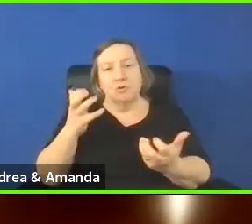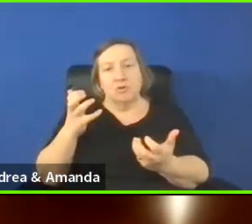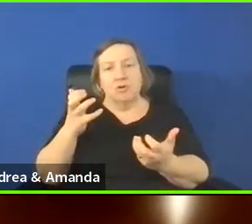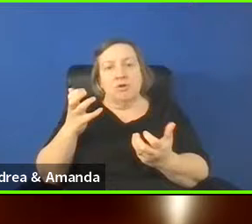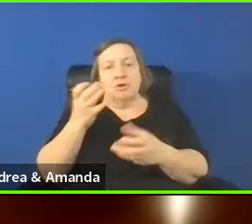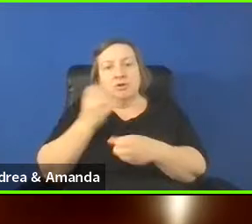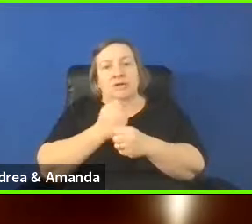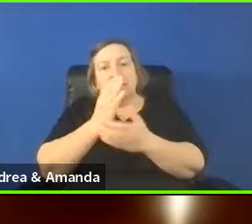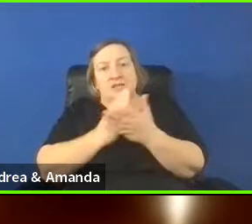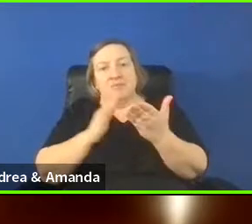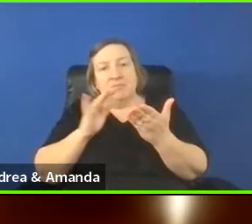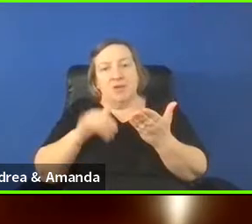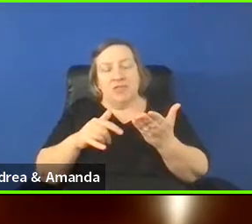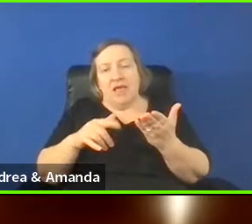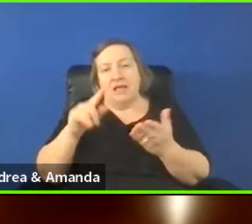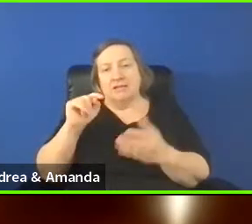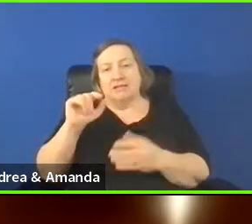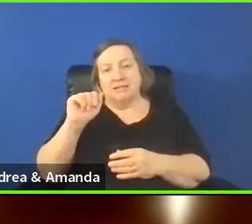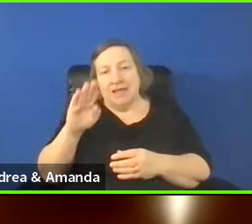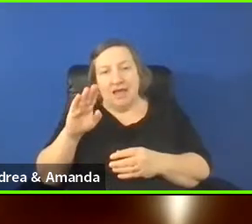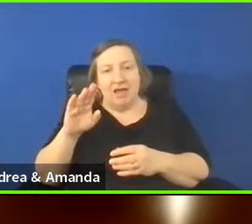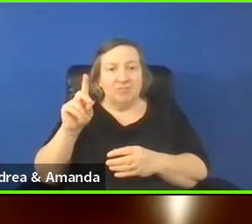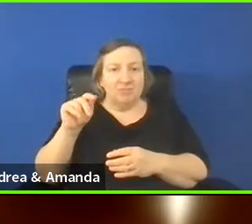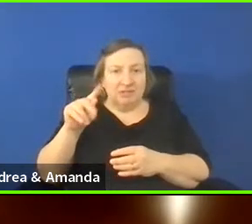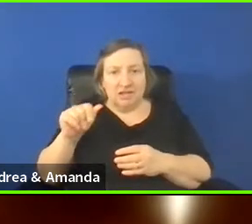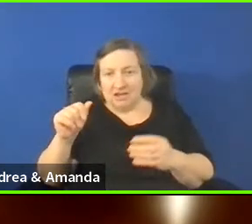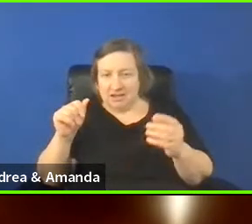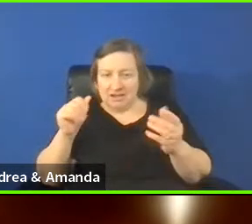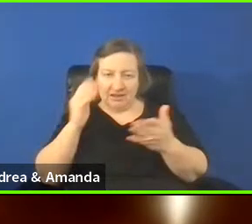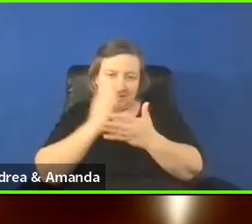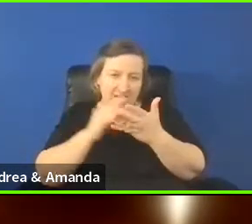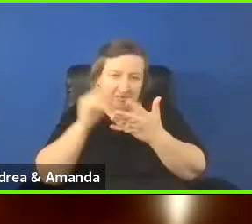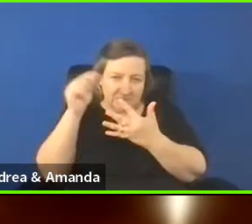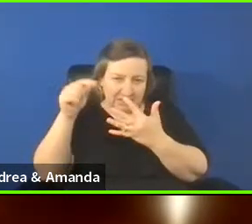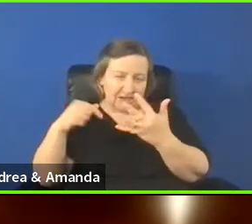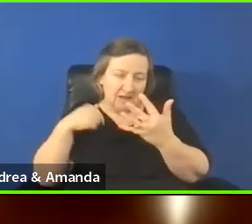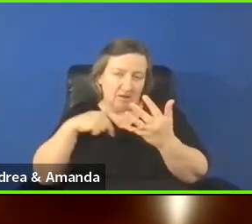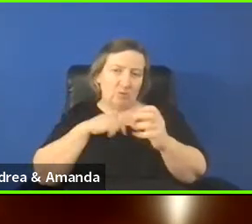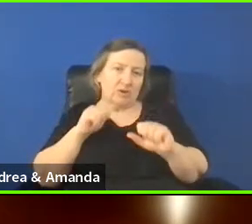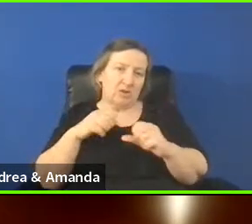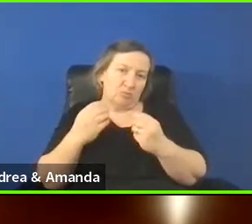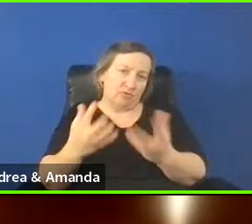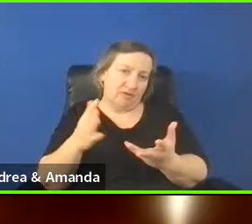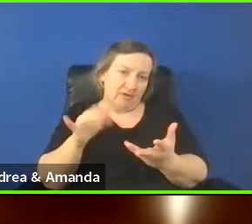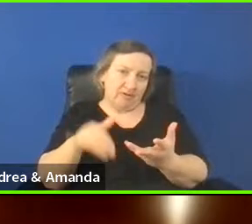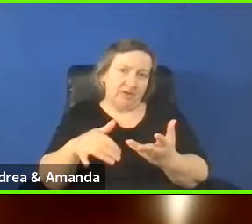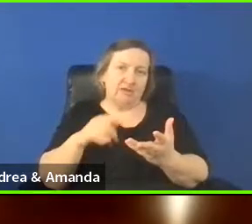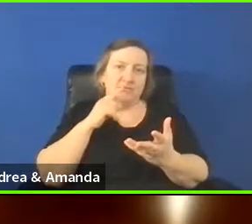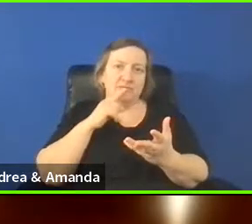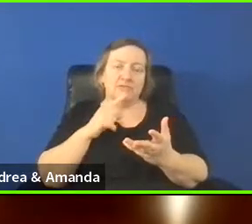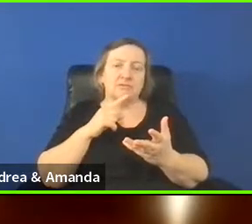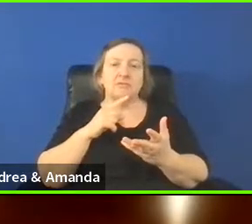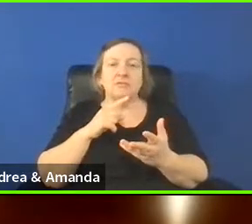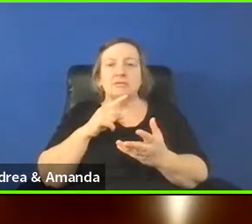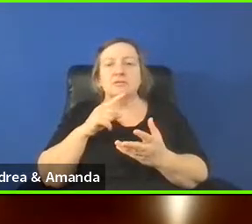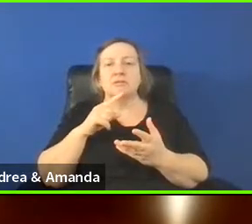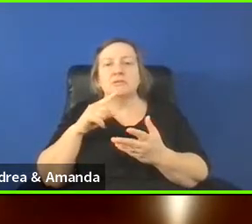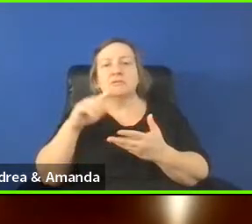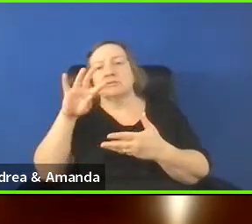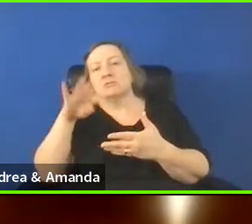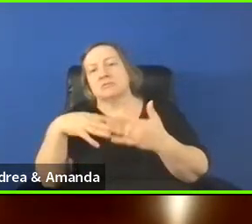to get some of that cross-tabbed data and some of the details, we definitely can provide that. We have it in a very wonky spreadsheet